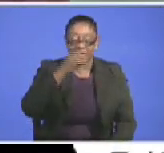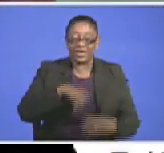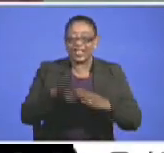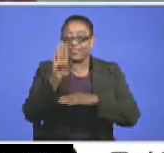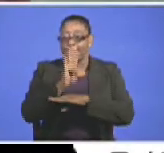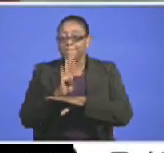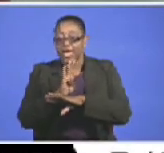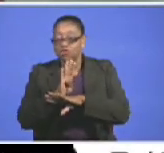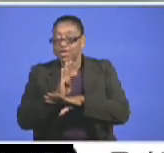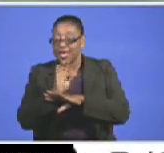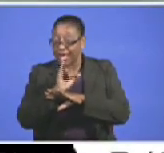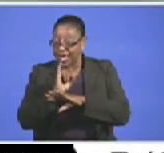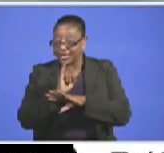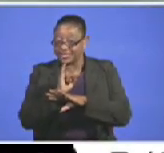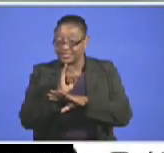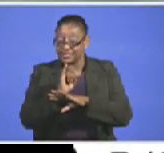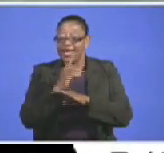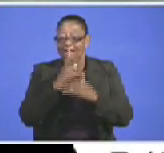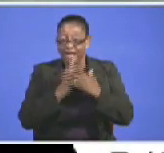almost halfway finished.